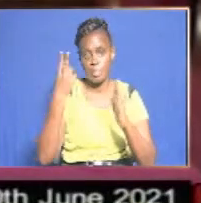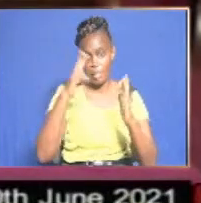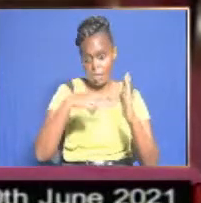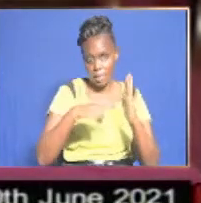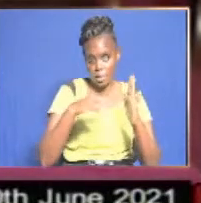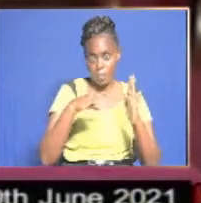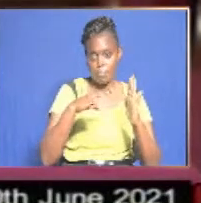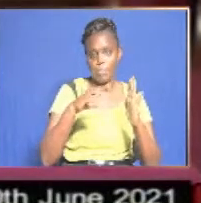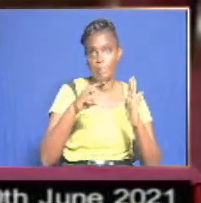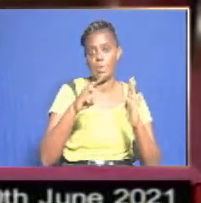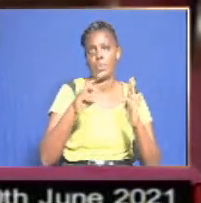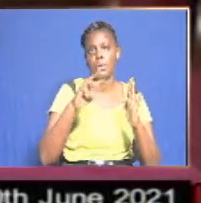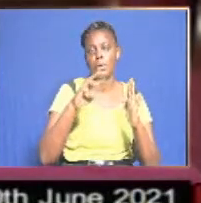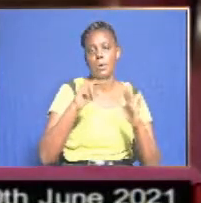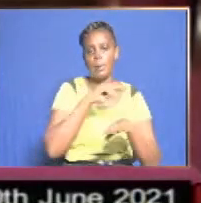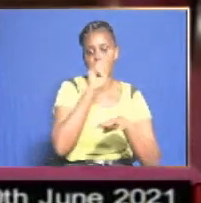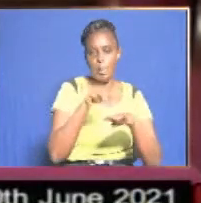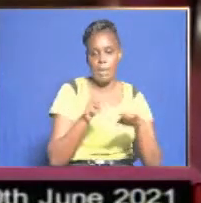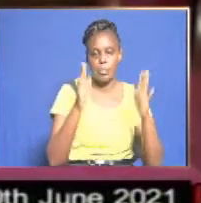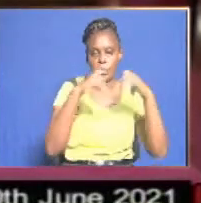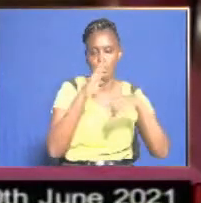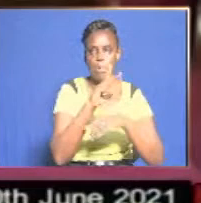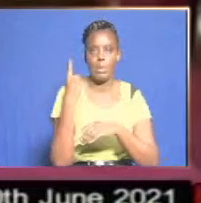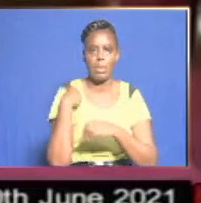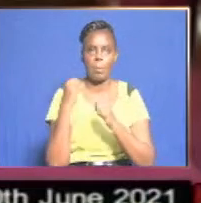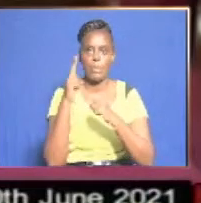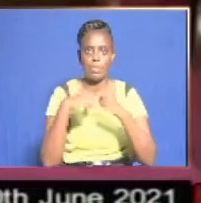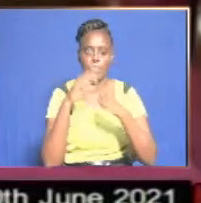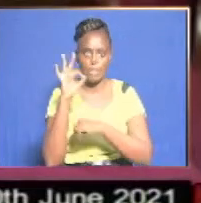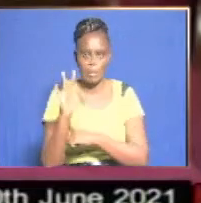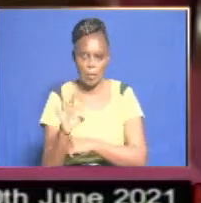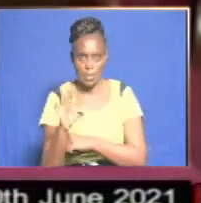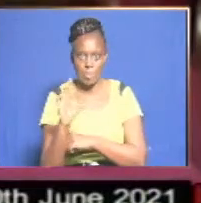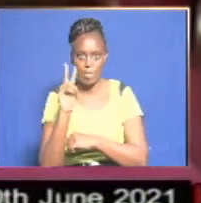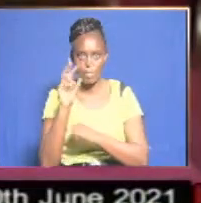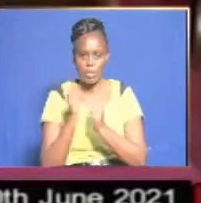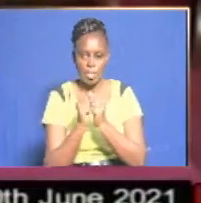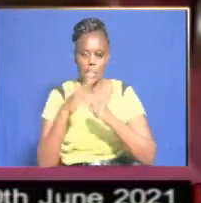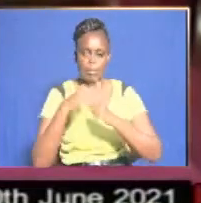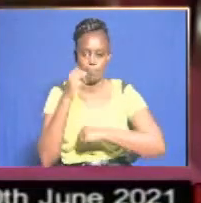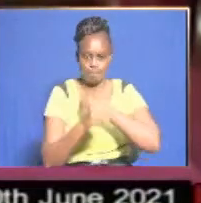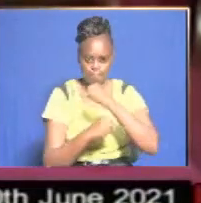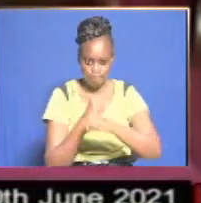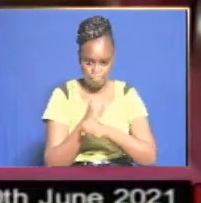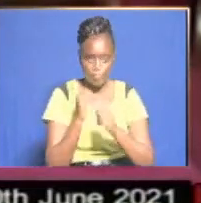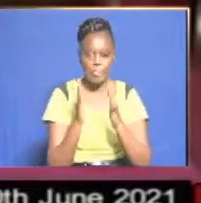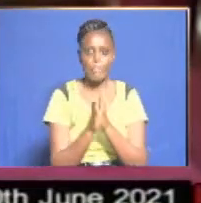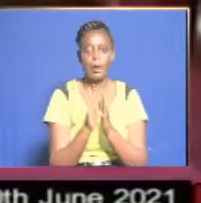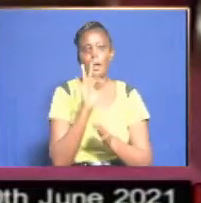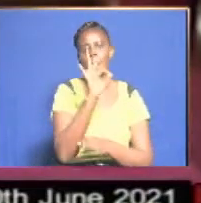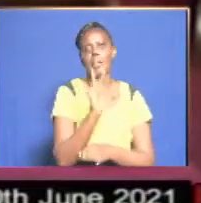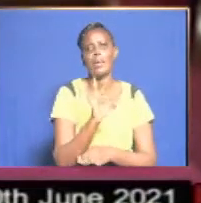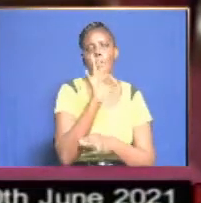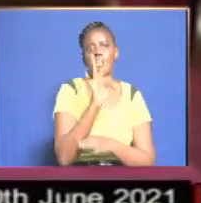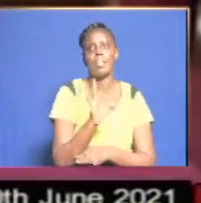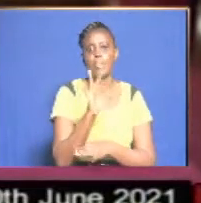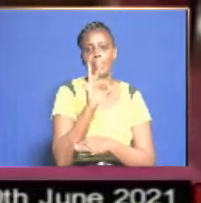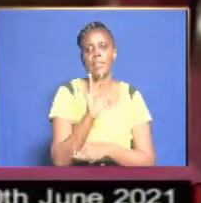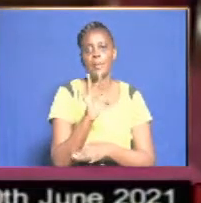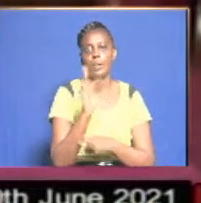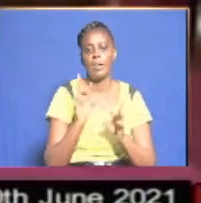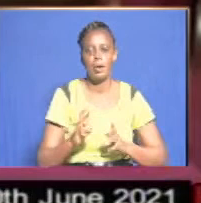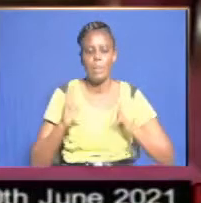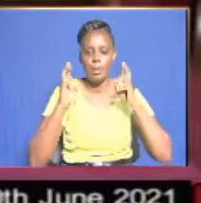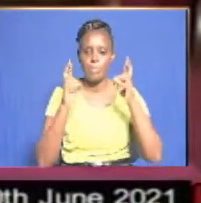Bill, National Assembly Bill number 73 of 2019, and number three, a motion on the